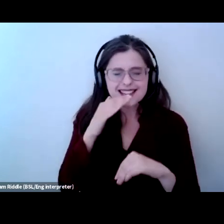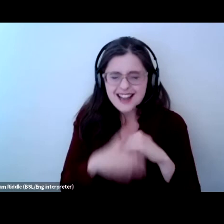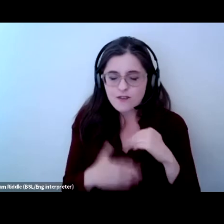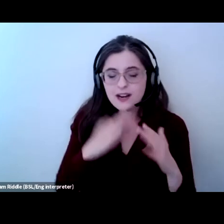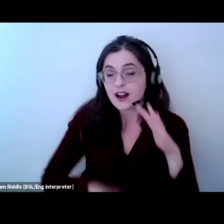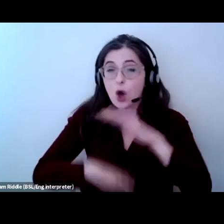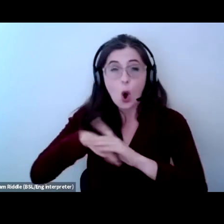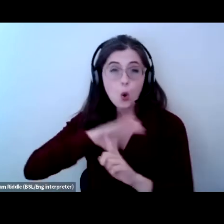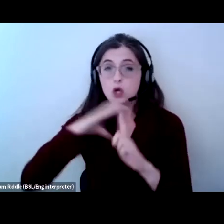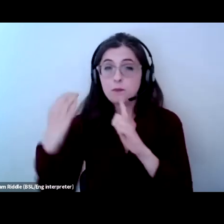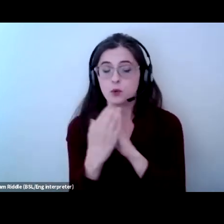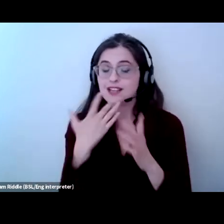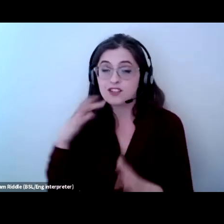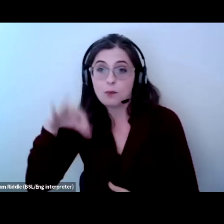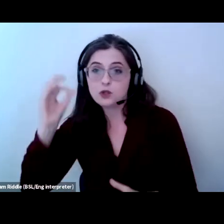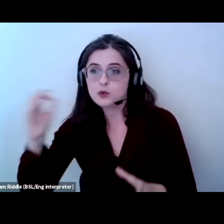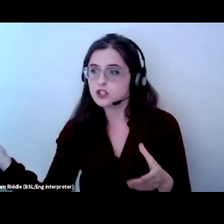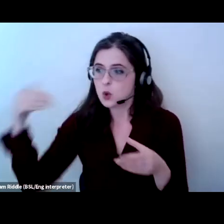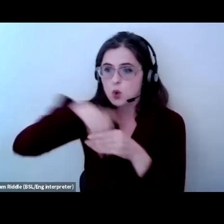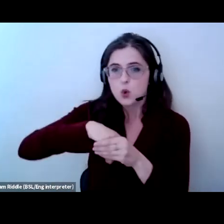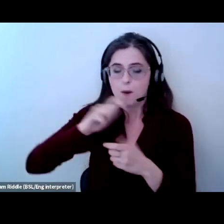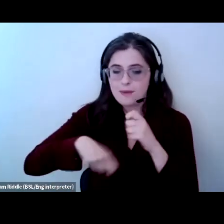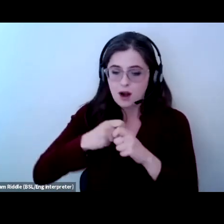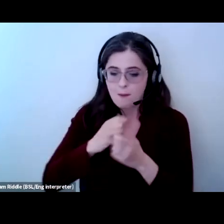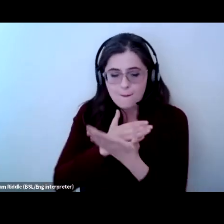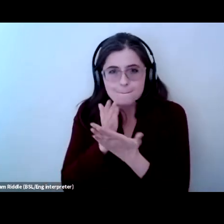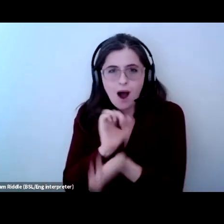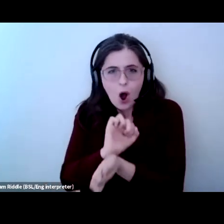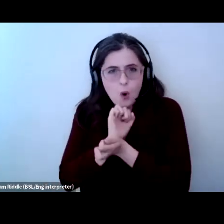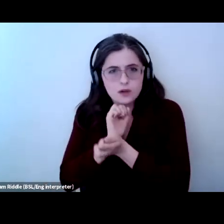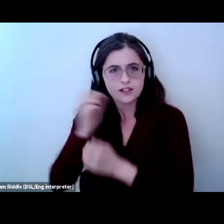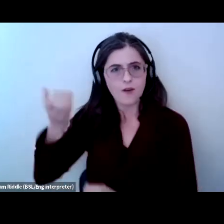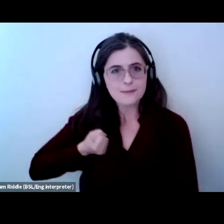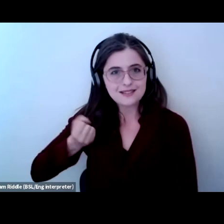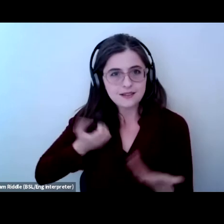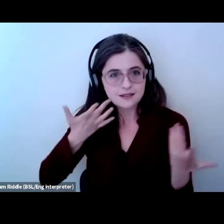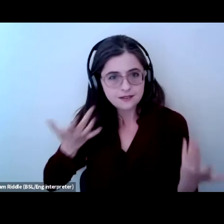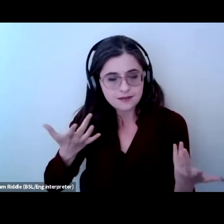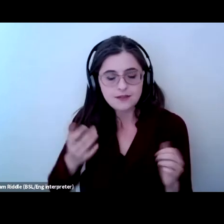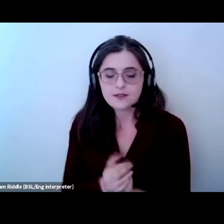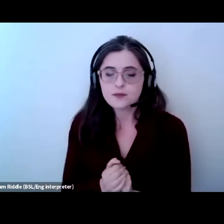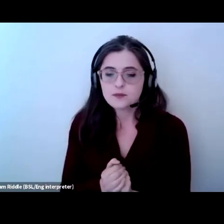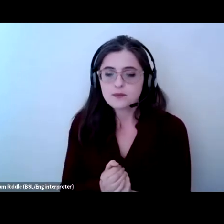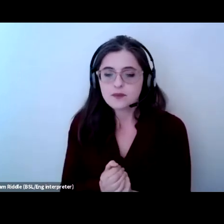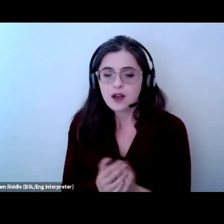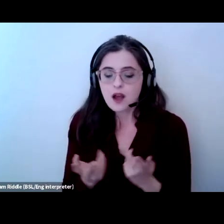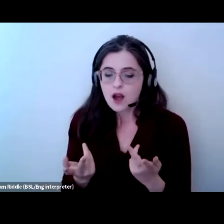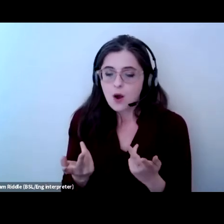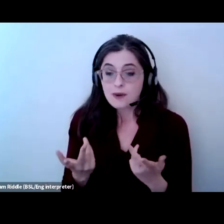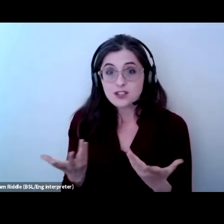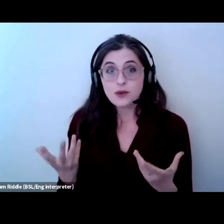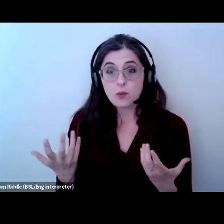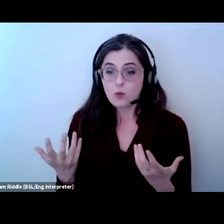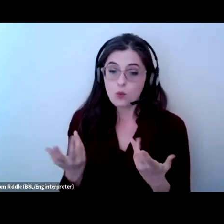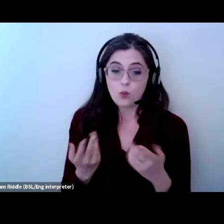community have this opportunity to become part owners in a business, and doing it alongside interpreters as well.